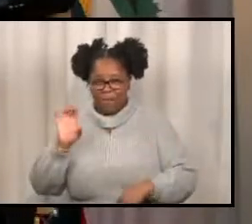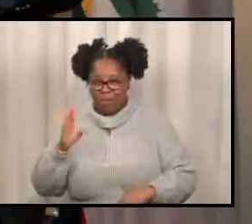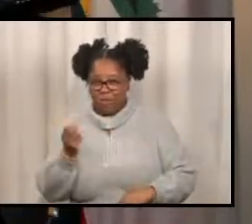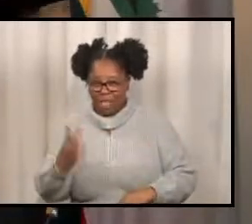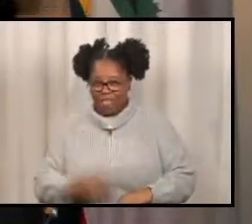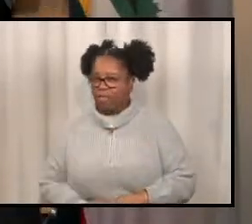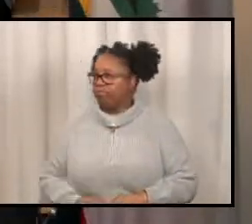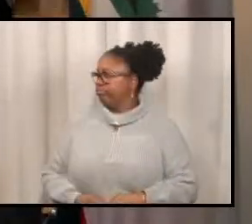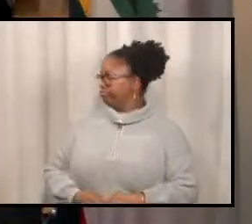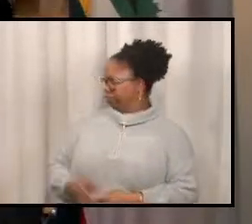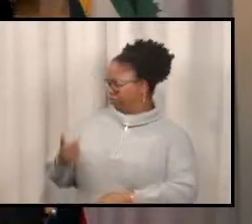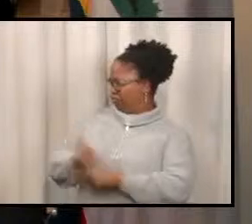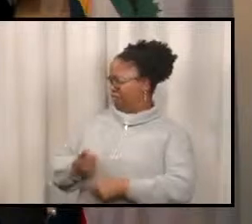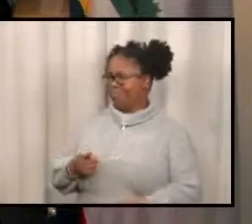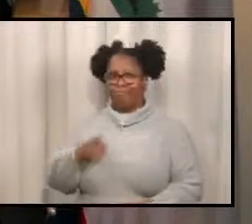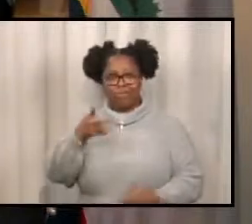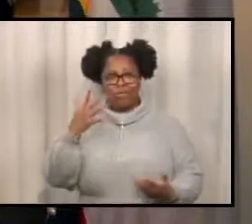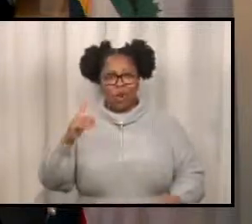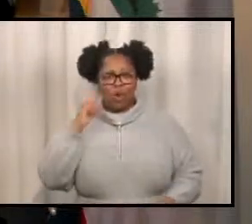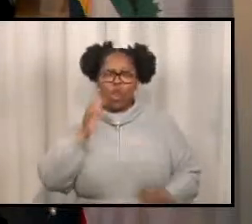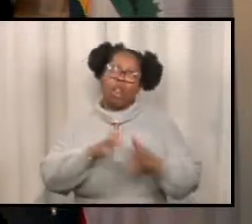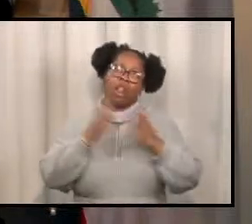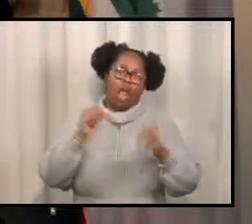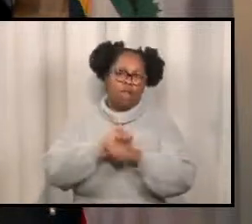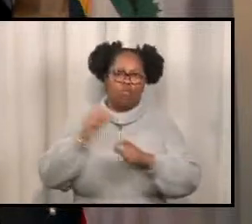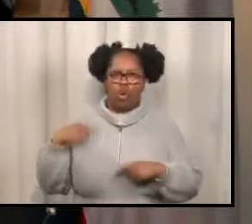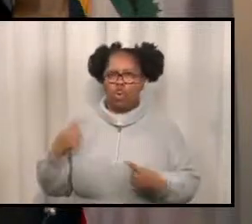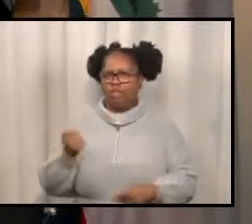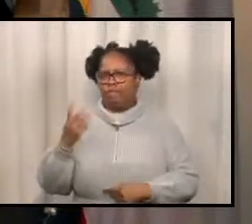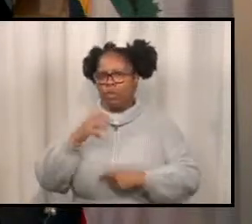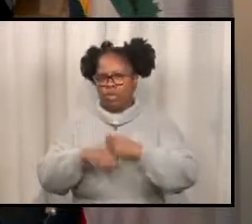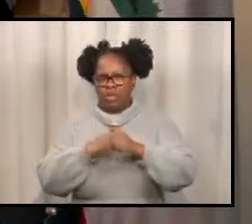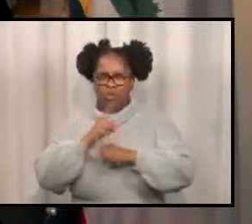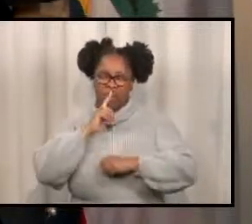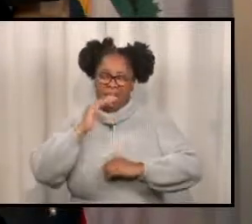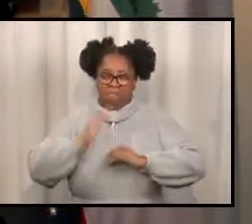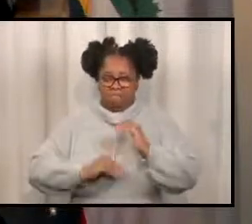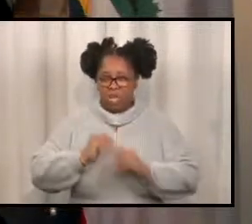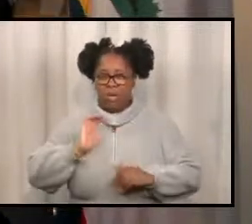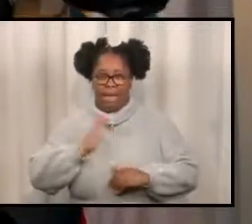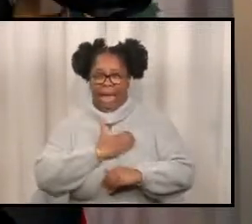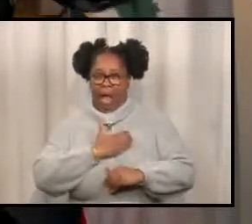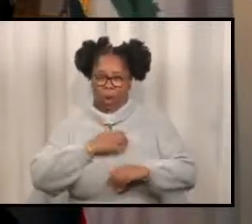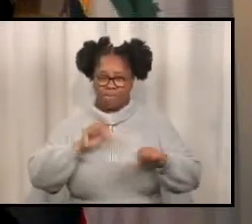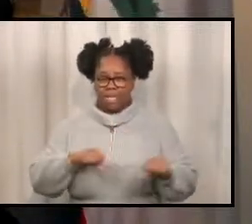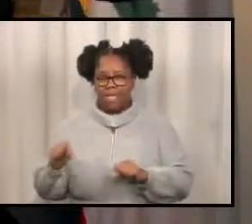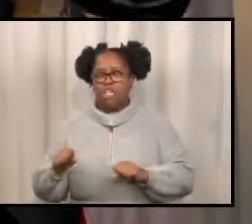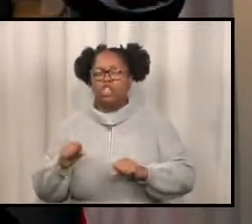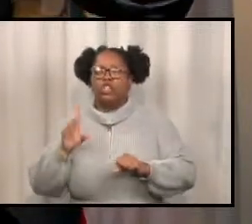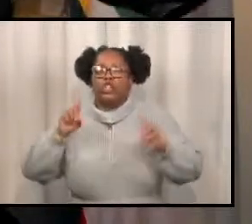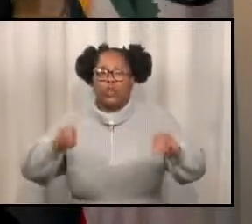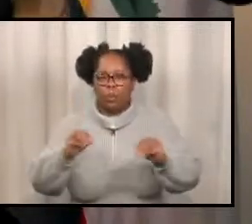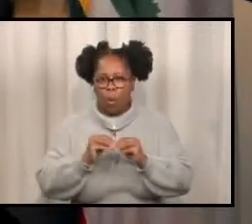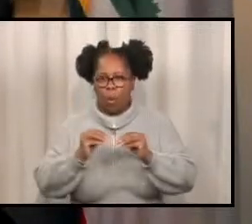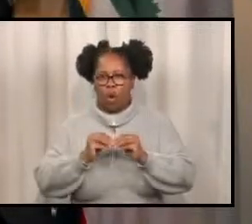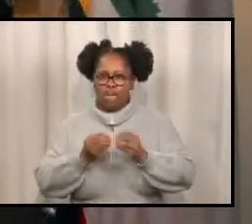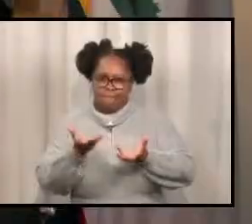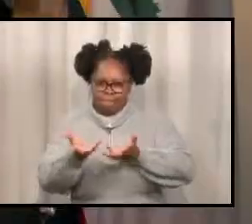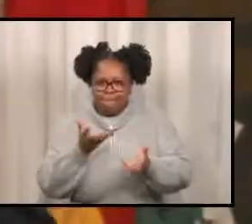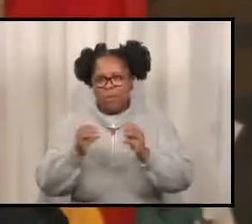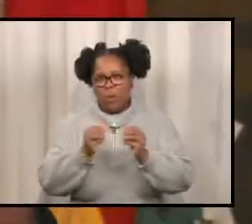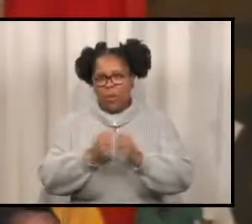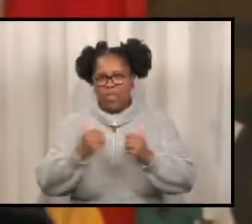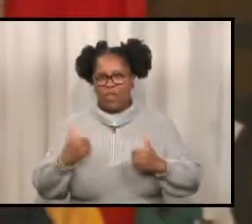you've heard it, lots of work over the past few years, really building our capacity to do more and engage with our youth. And